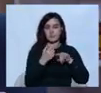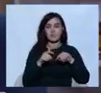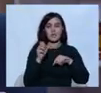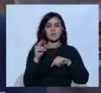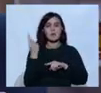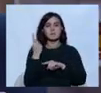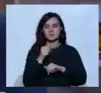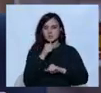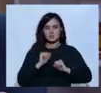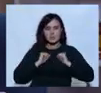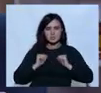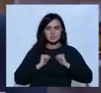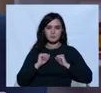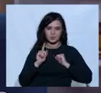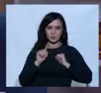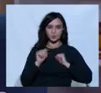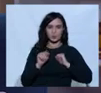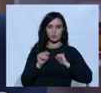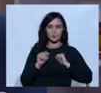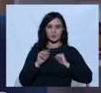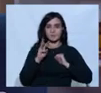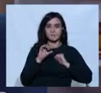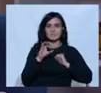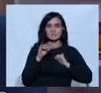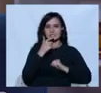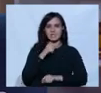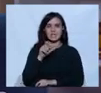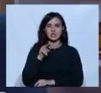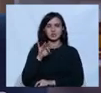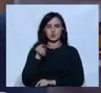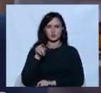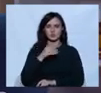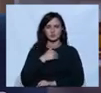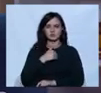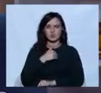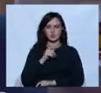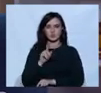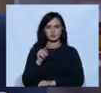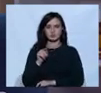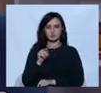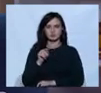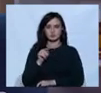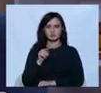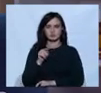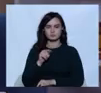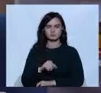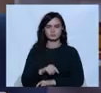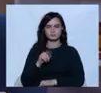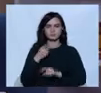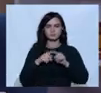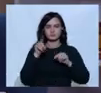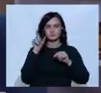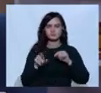and one of the city's moneylenders. Antonio agrees to help Bassanio get the loan, offering to